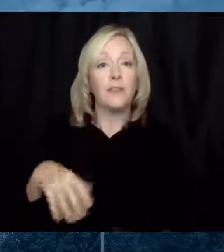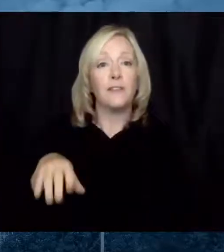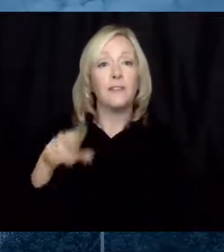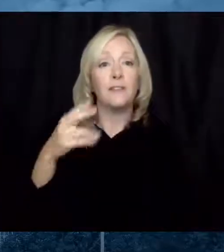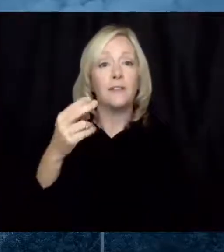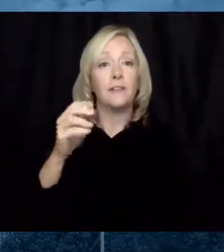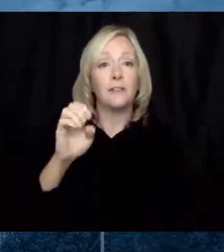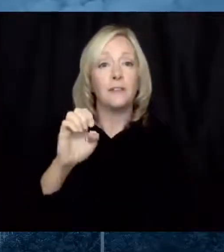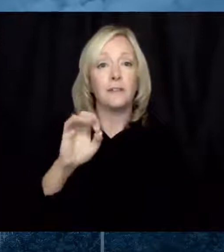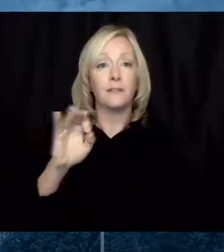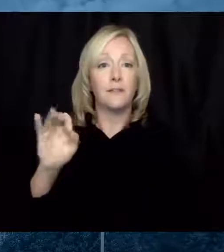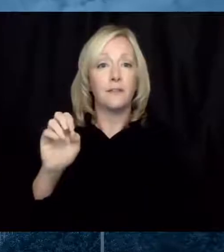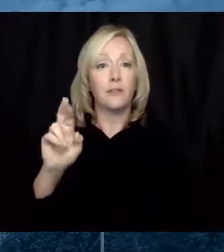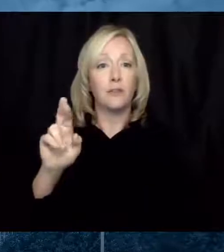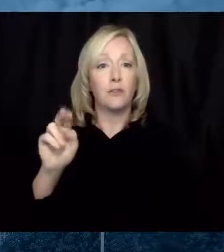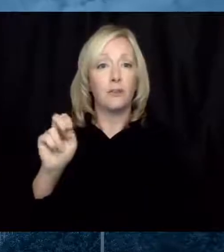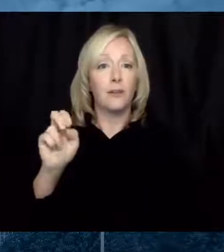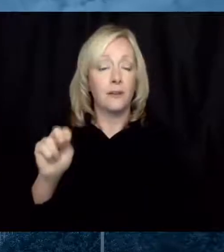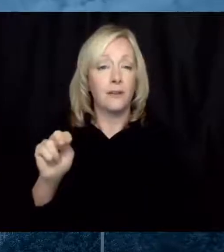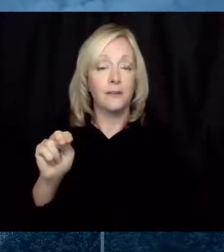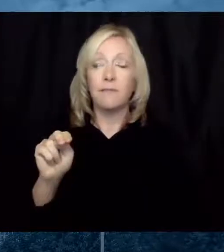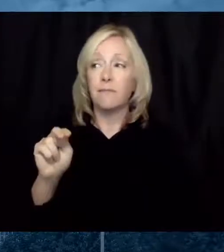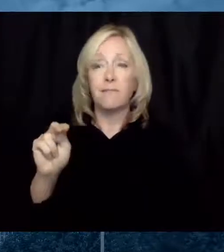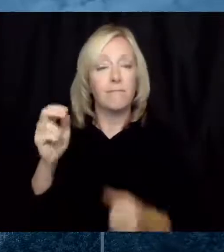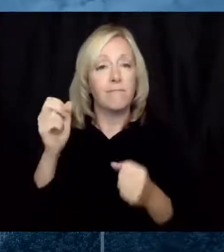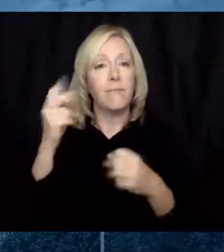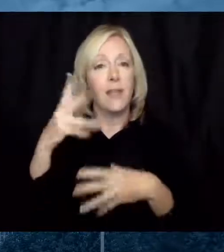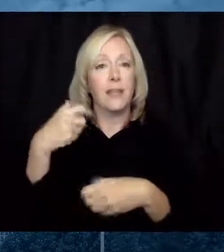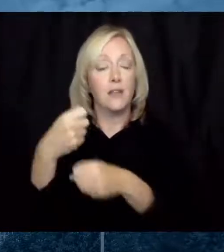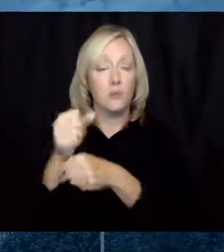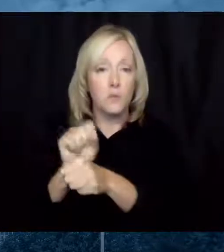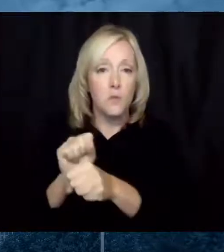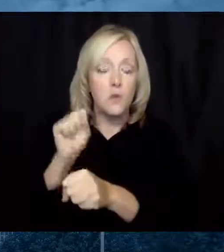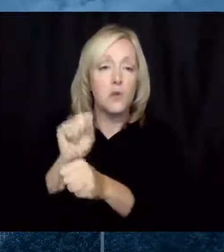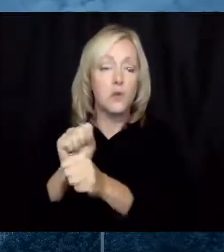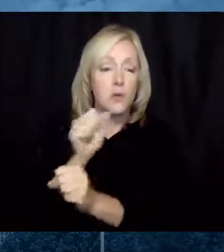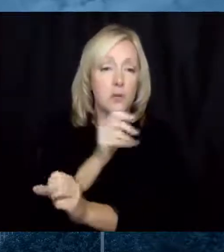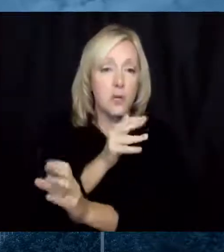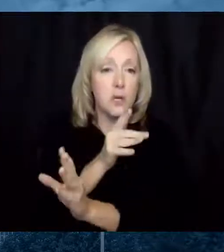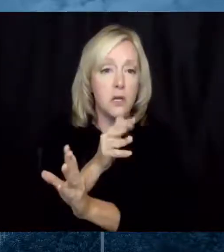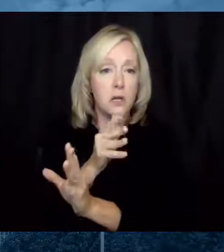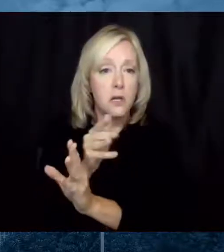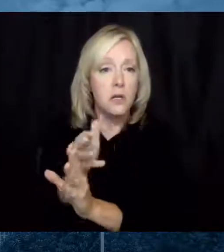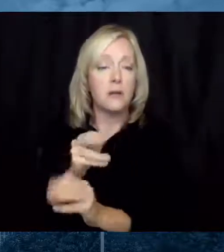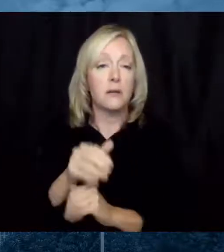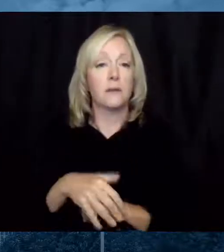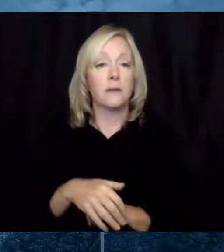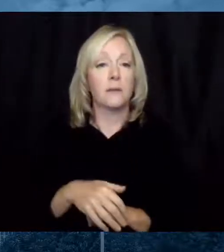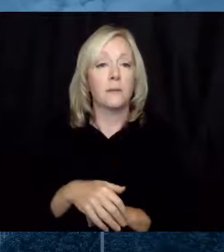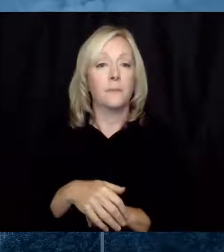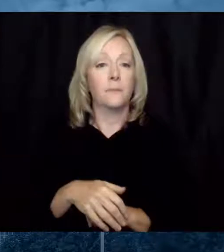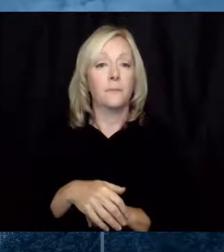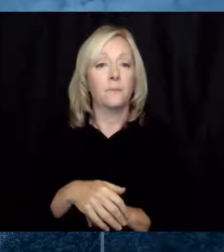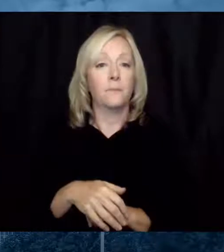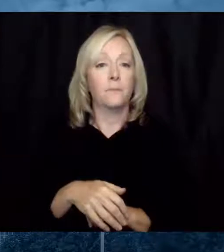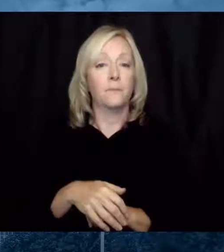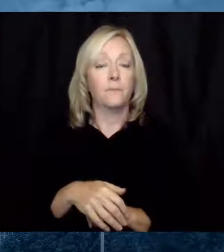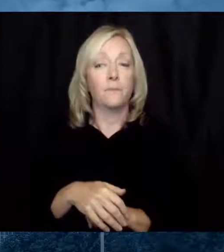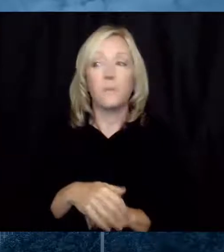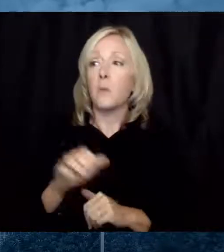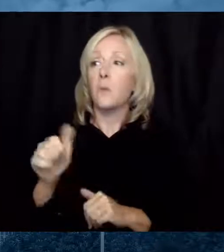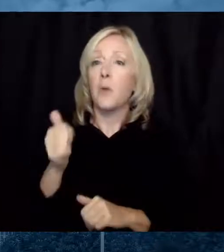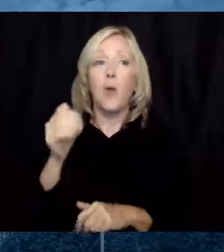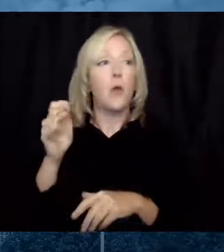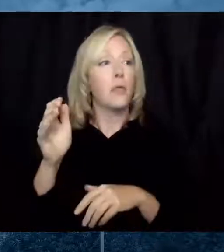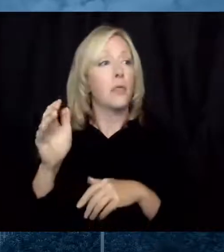is a long time coming, and you were described as being dogged. That's my word.